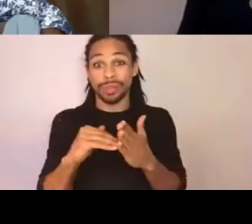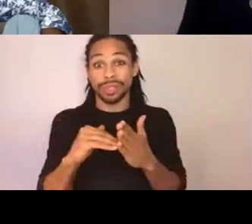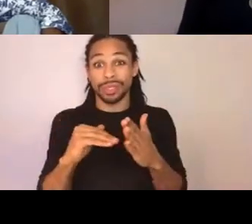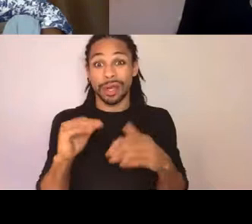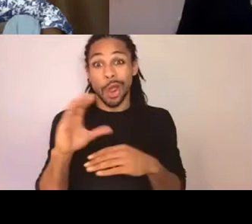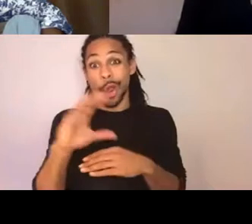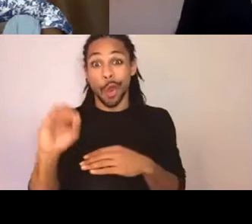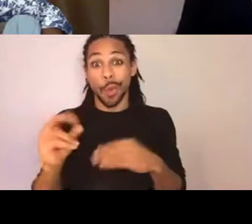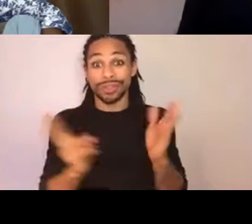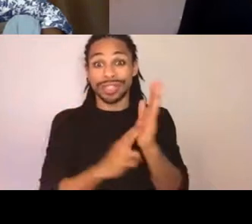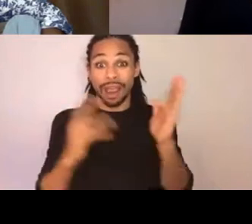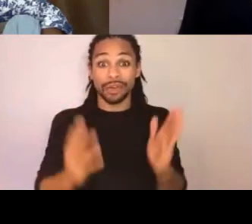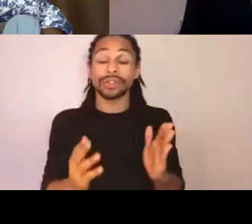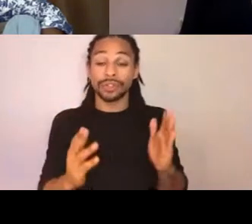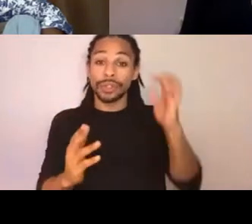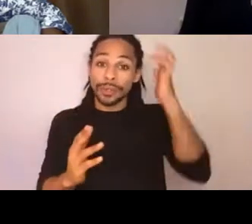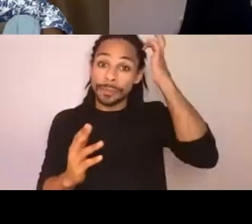co-signers. And, you know, I went to